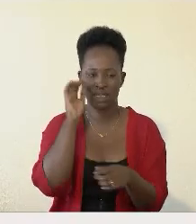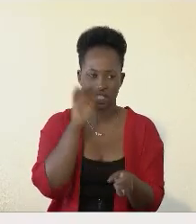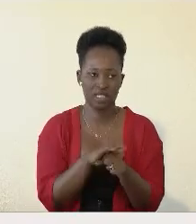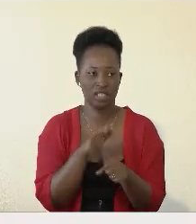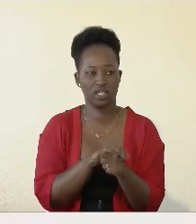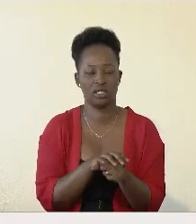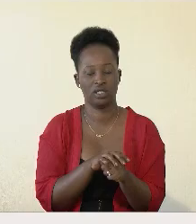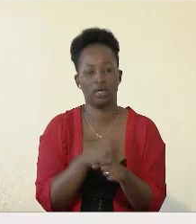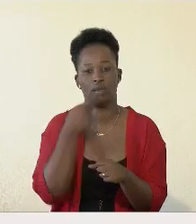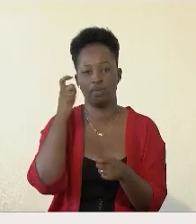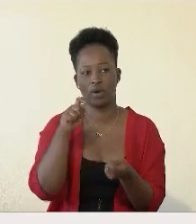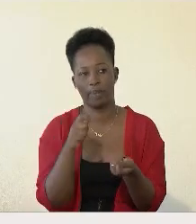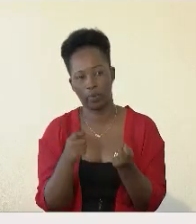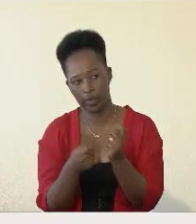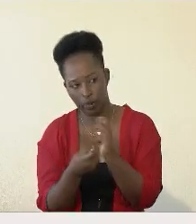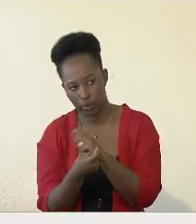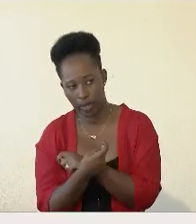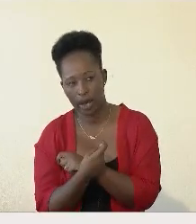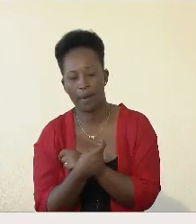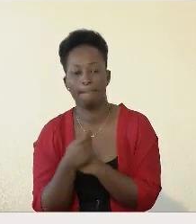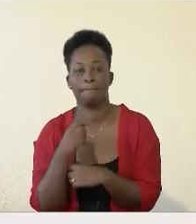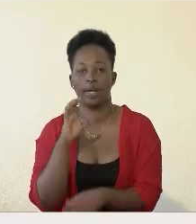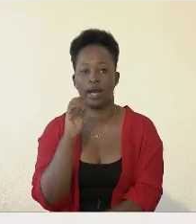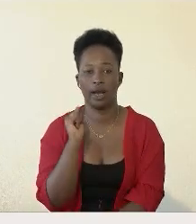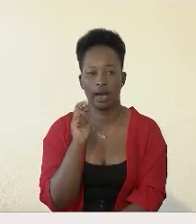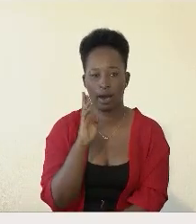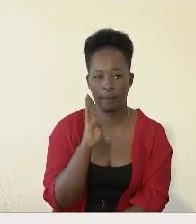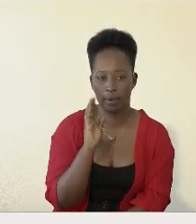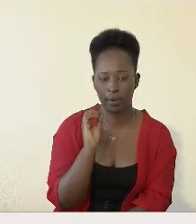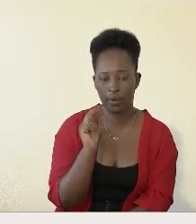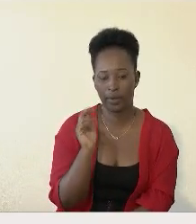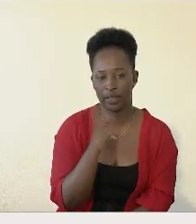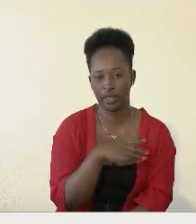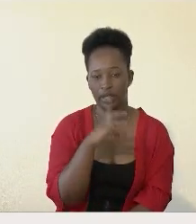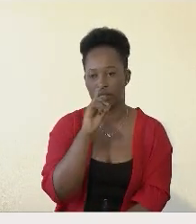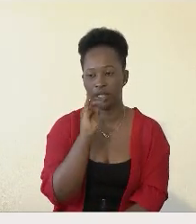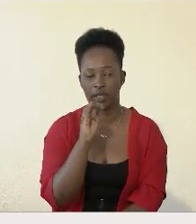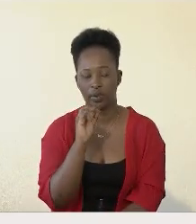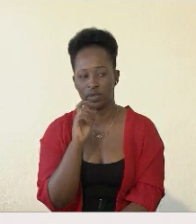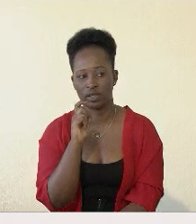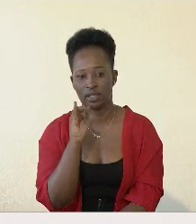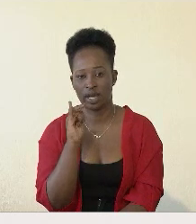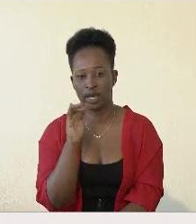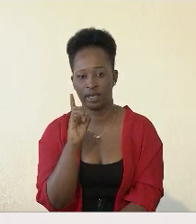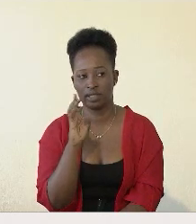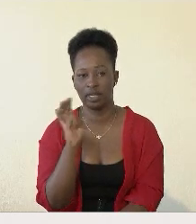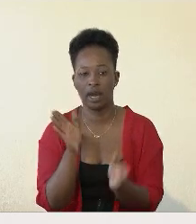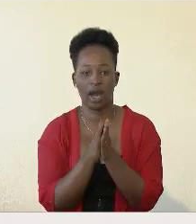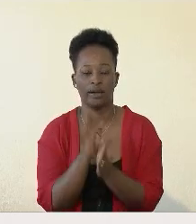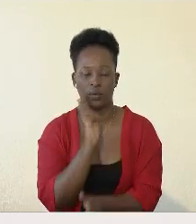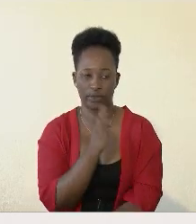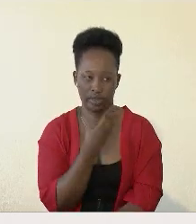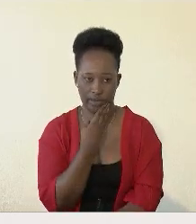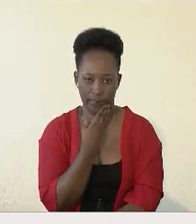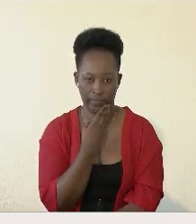be converted to carbon dioxide and water, and is going to be removed from the body as waste product.